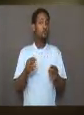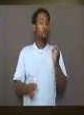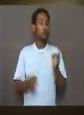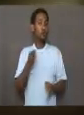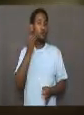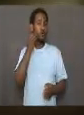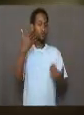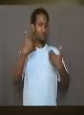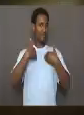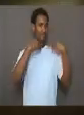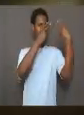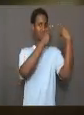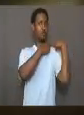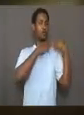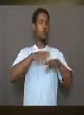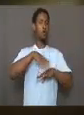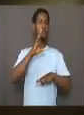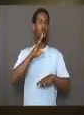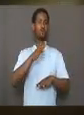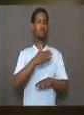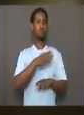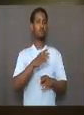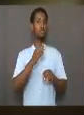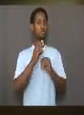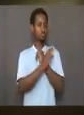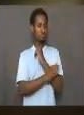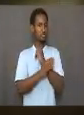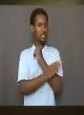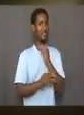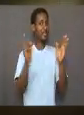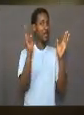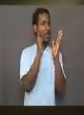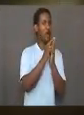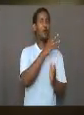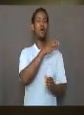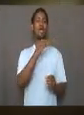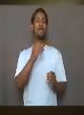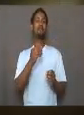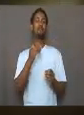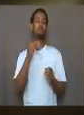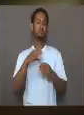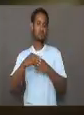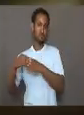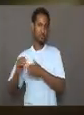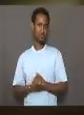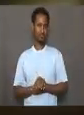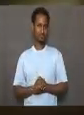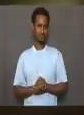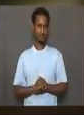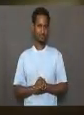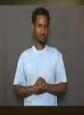have authority over matters of state law and jurisdiction, such as